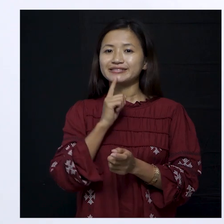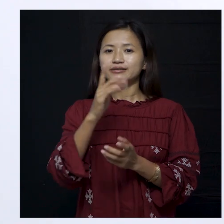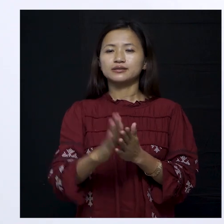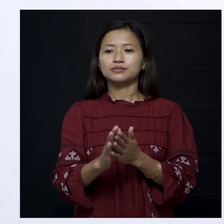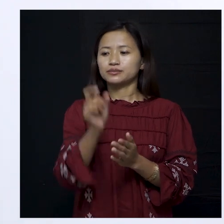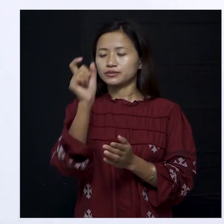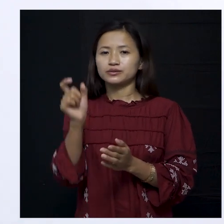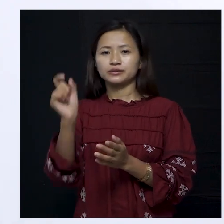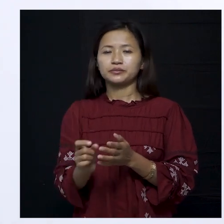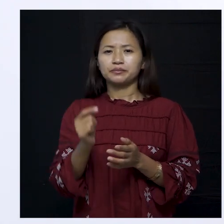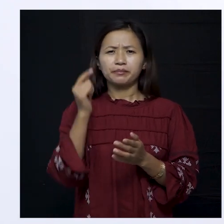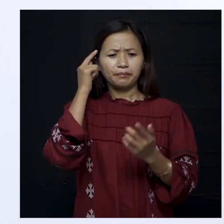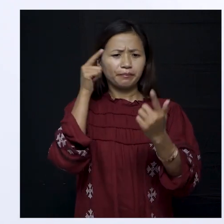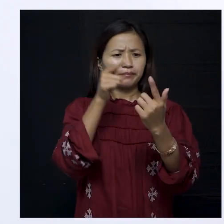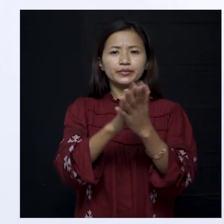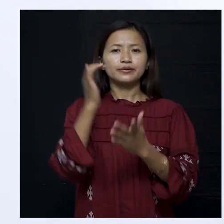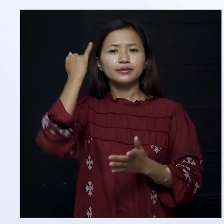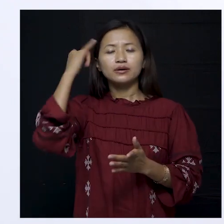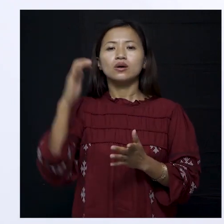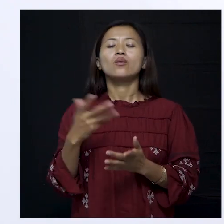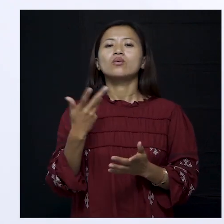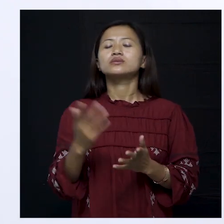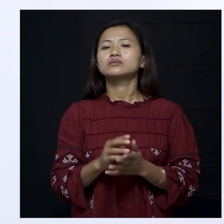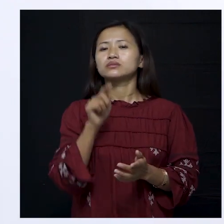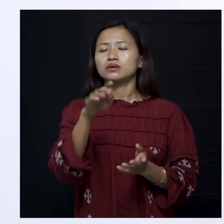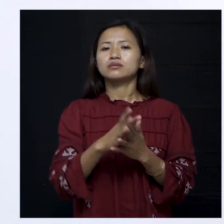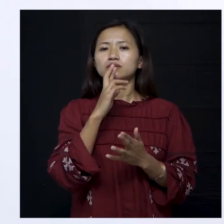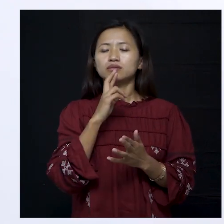know the main idea of what you are going to speak,